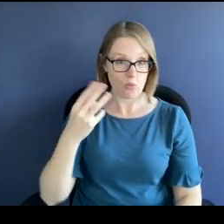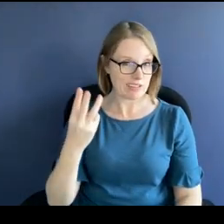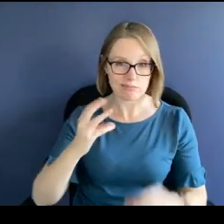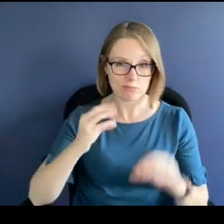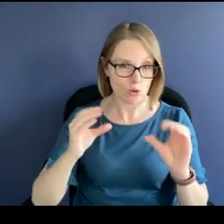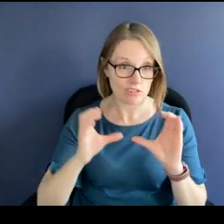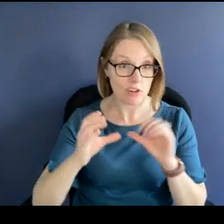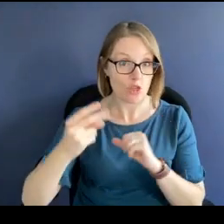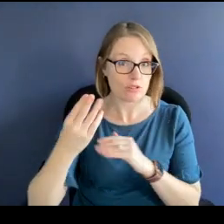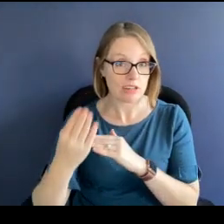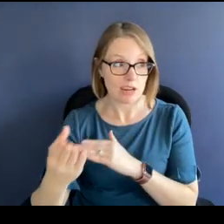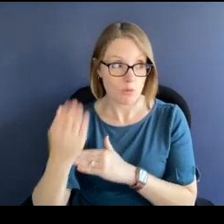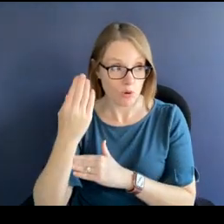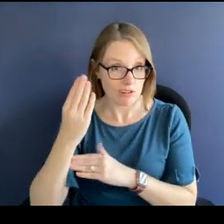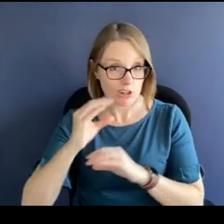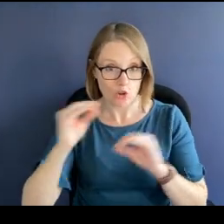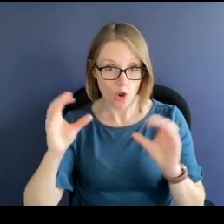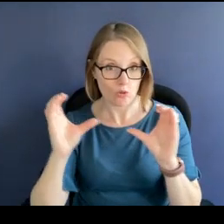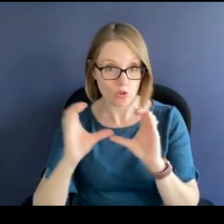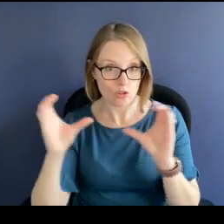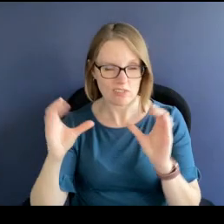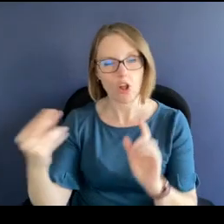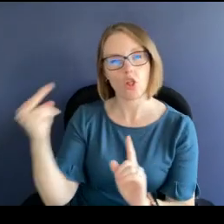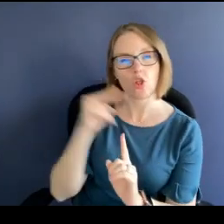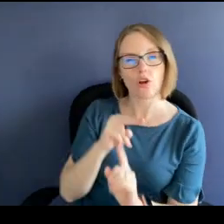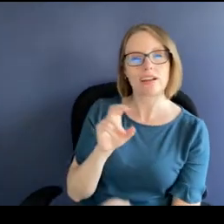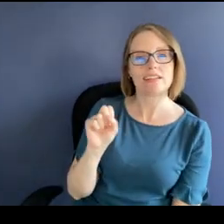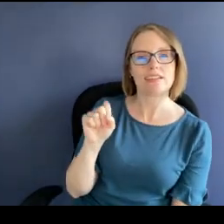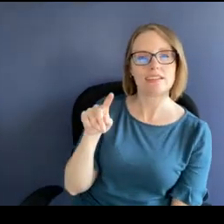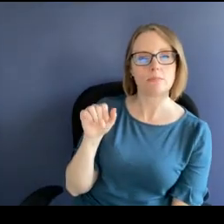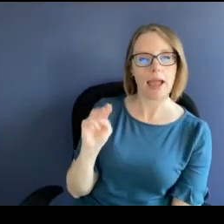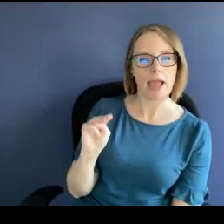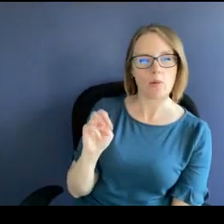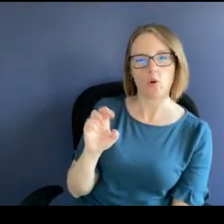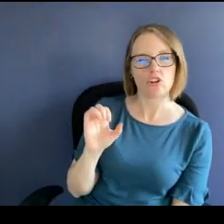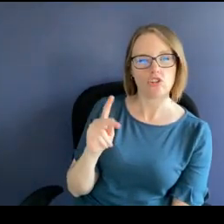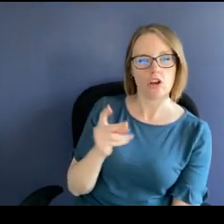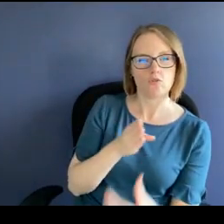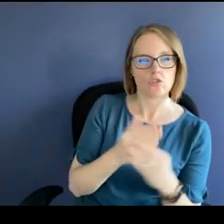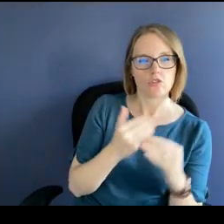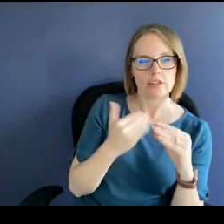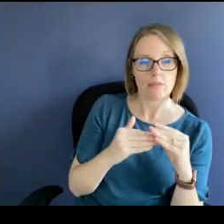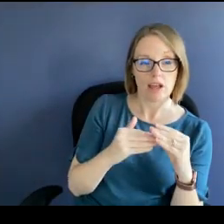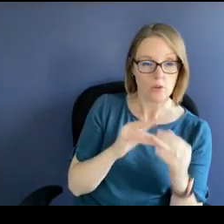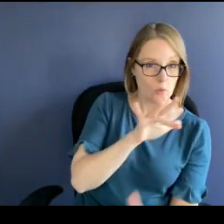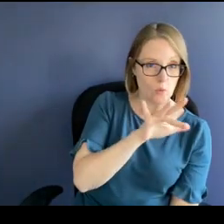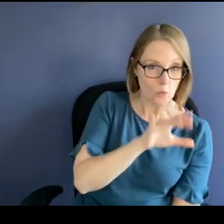morning, check your junk or your spam email. If it's not there, let us know. Email us at